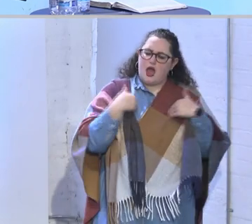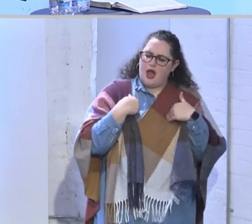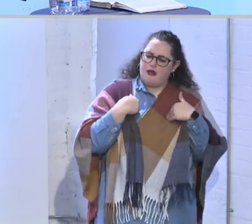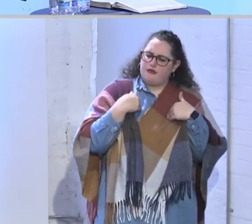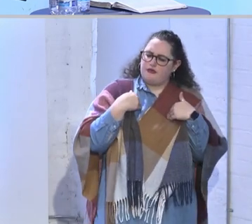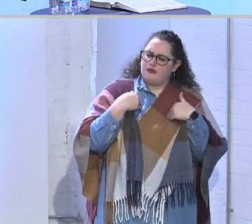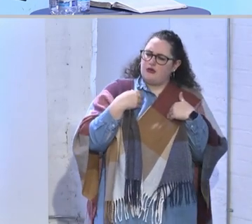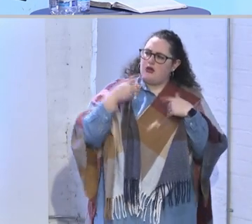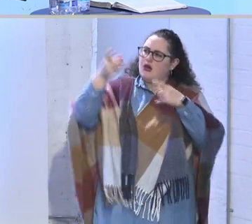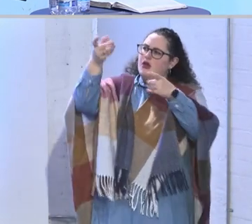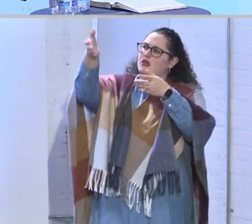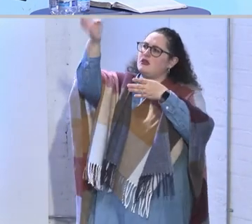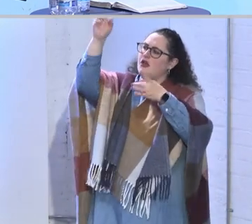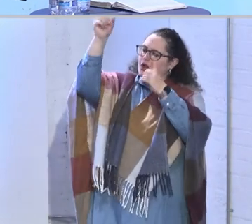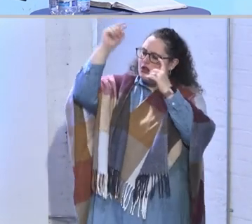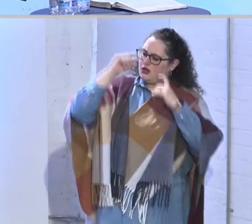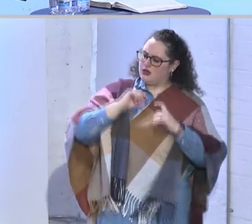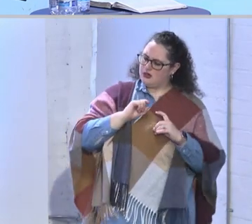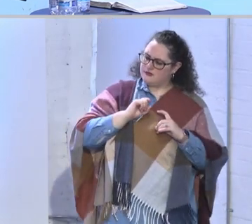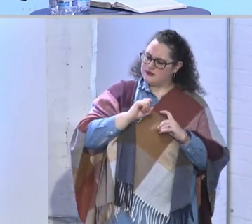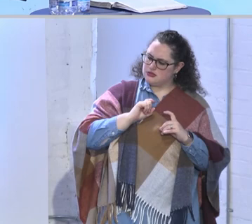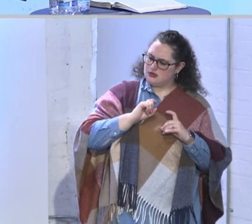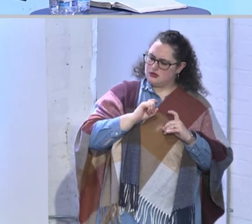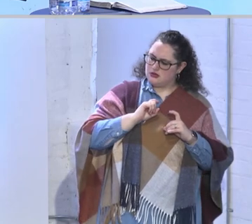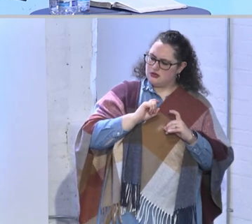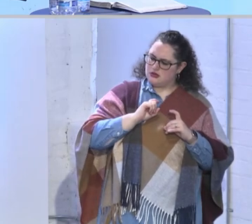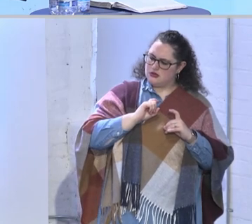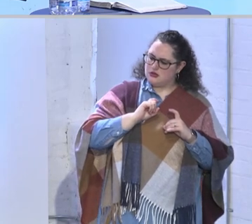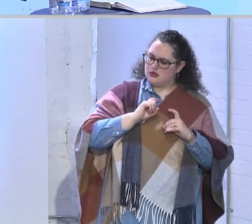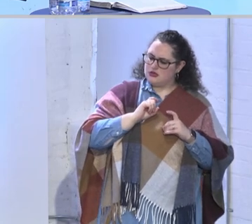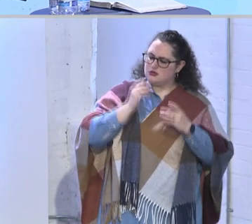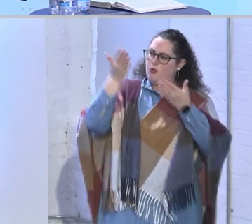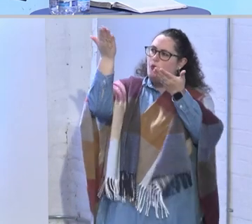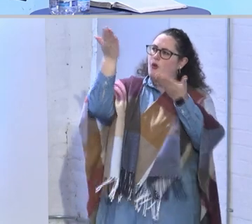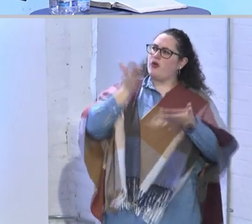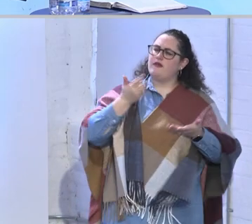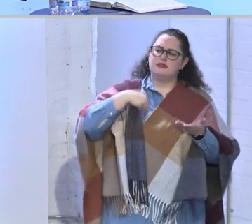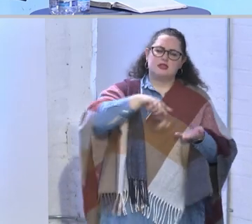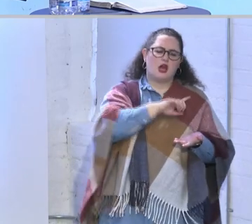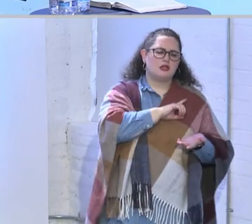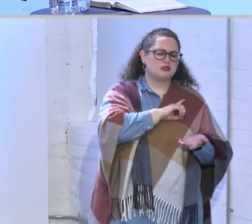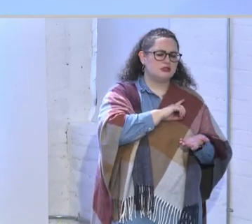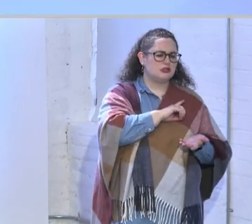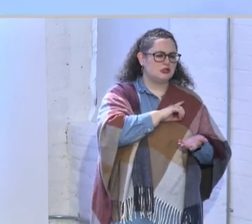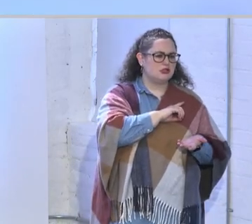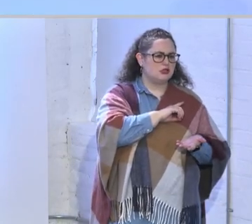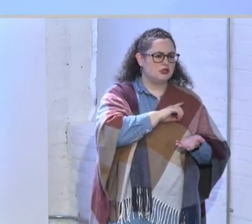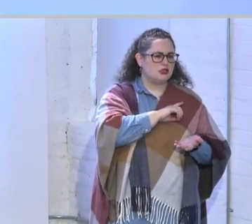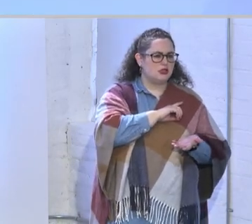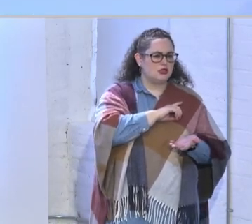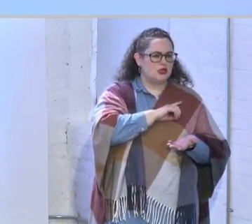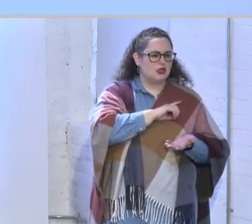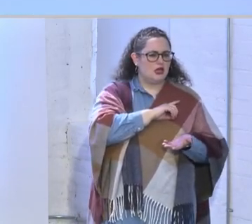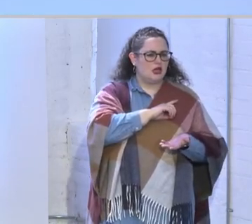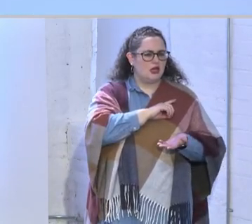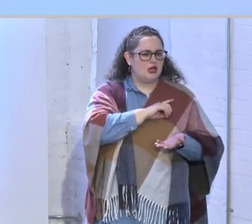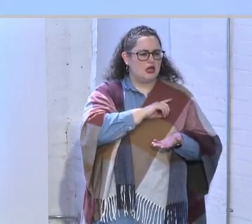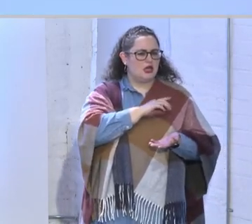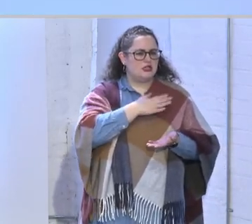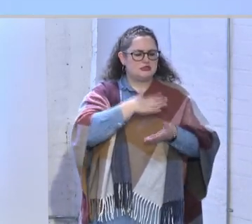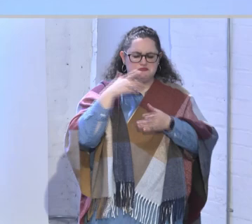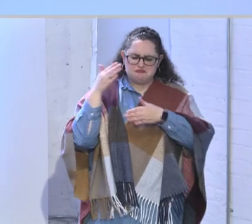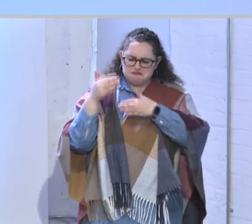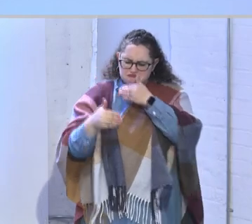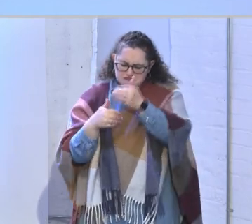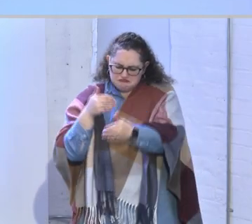most incredible provision that he could ever, ever offer. God offers us human flourishing, and